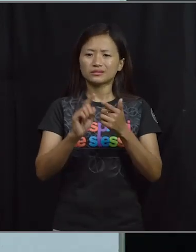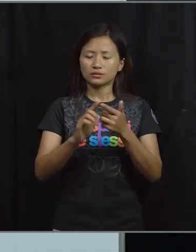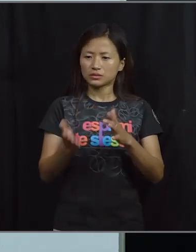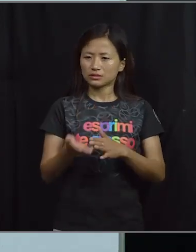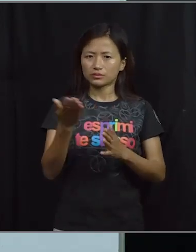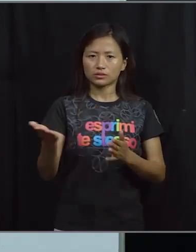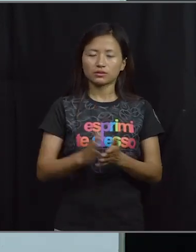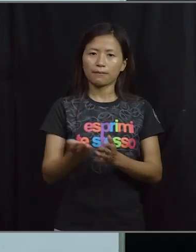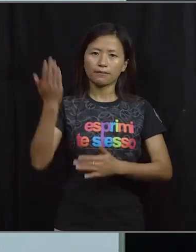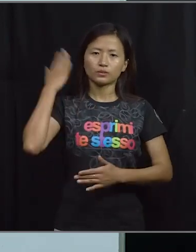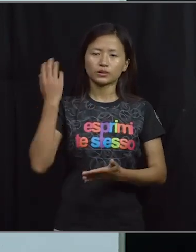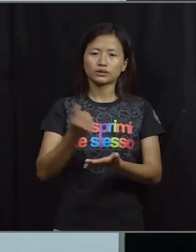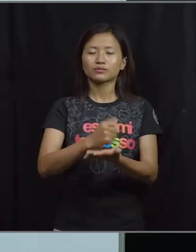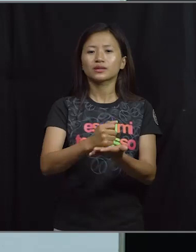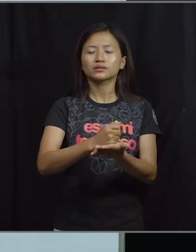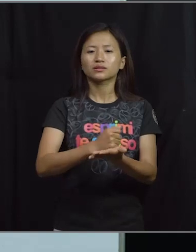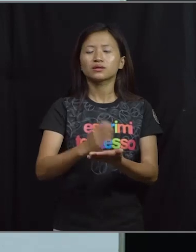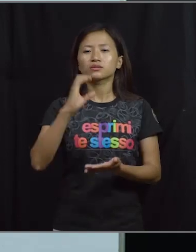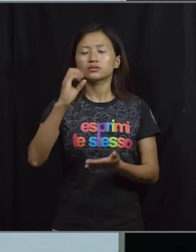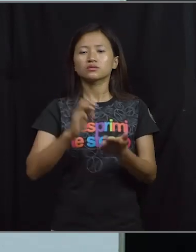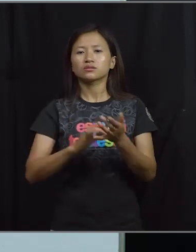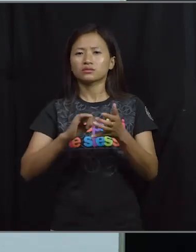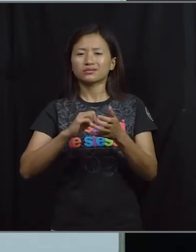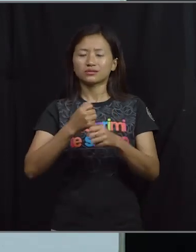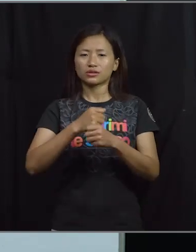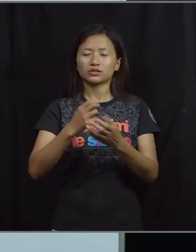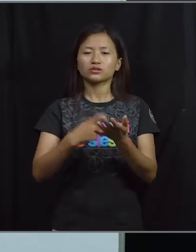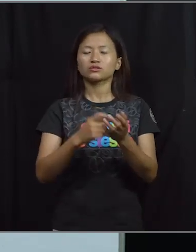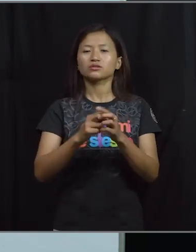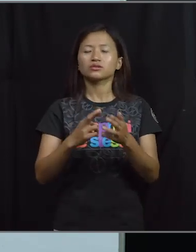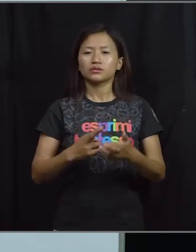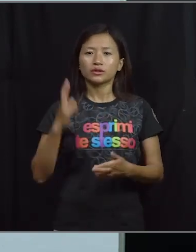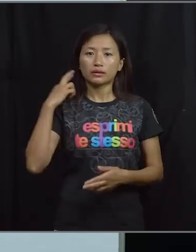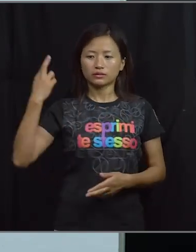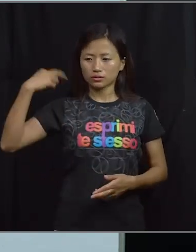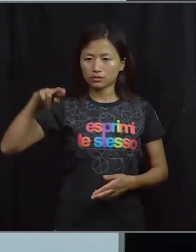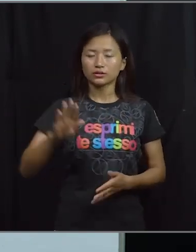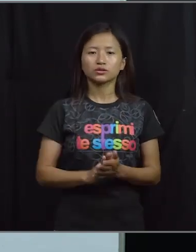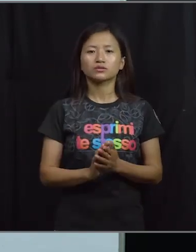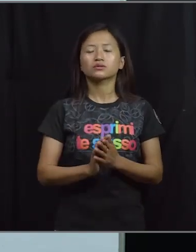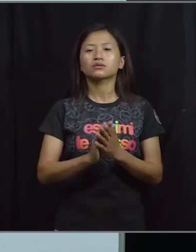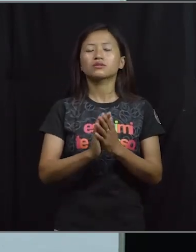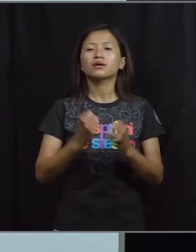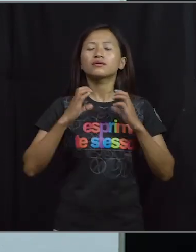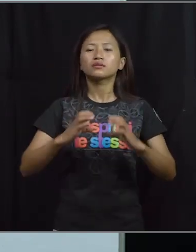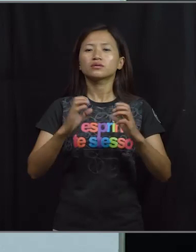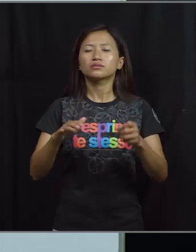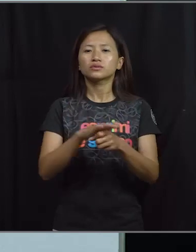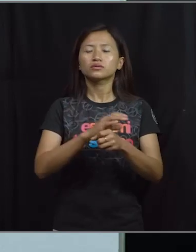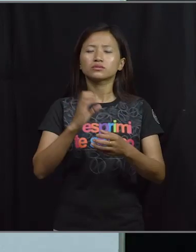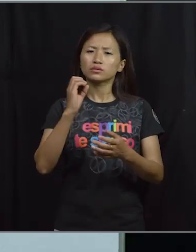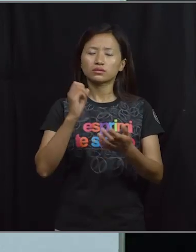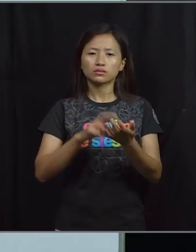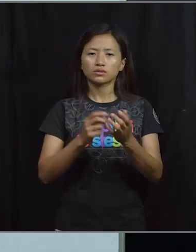these past practices, customs, traditions, and religions. Therefore, they are very careful and cautious